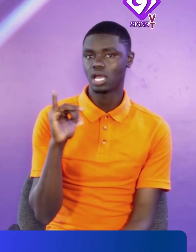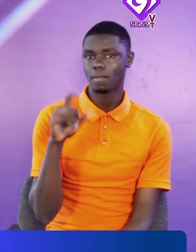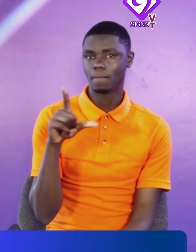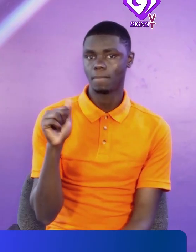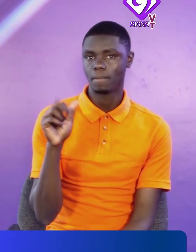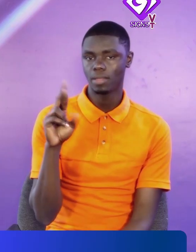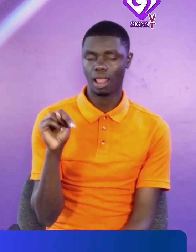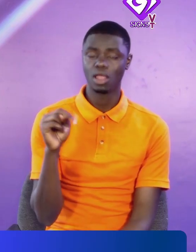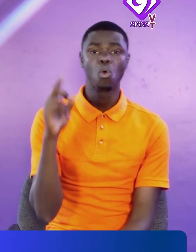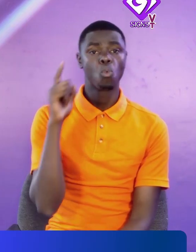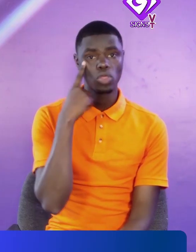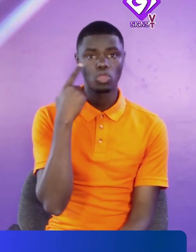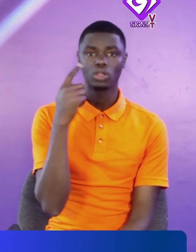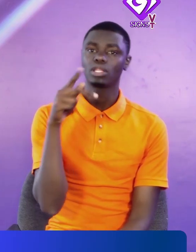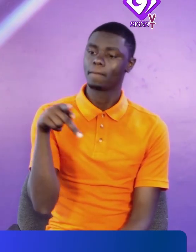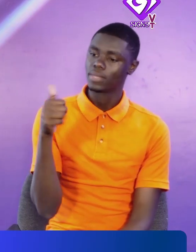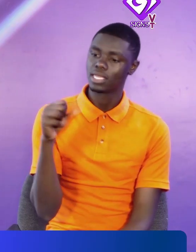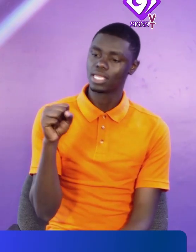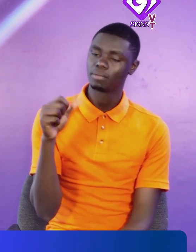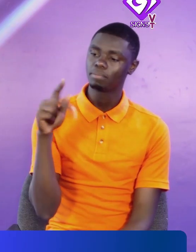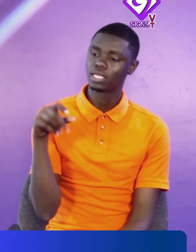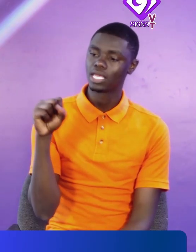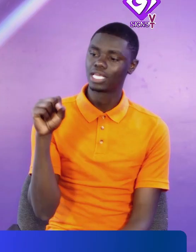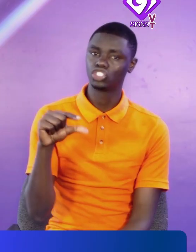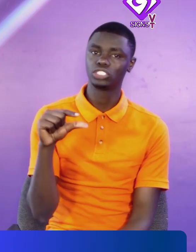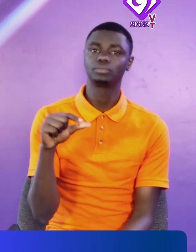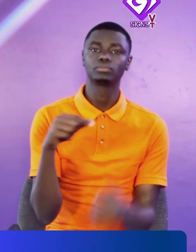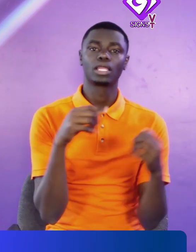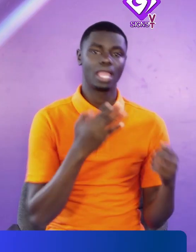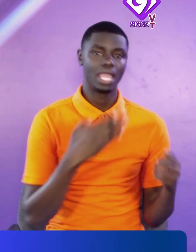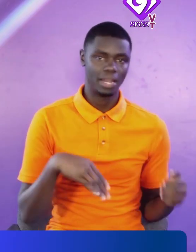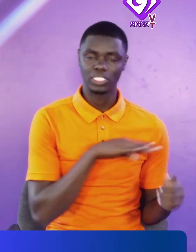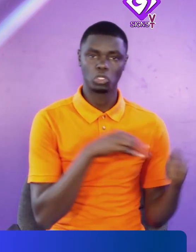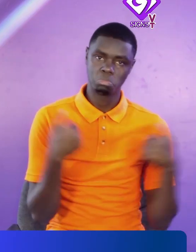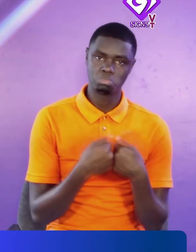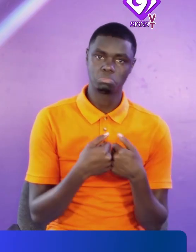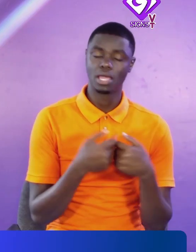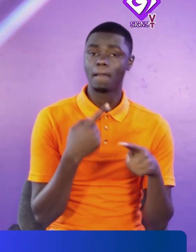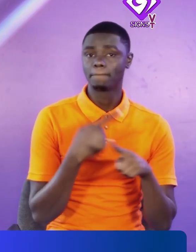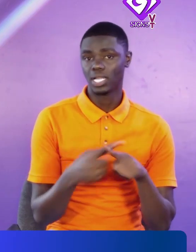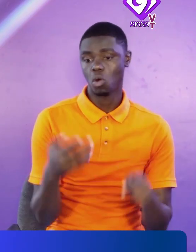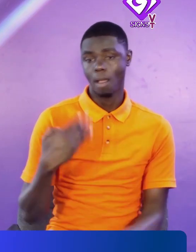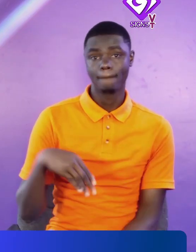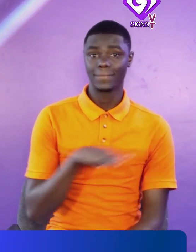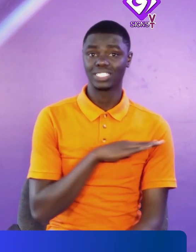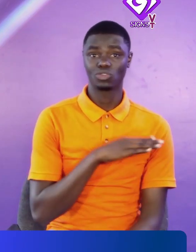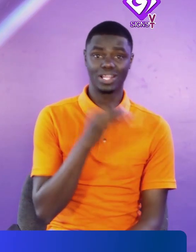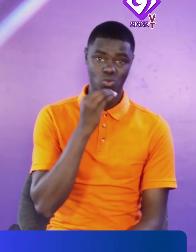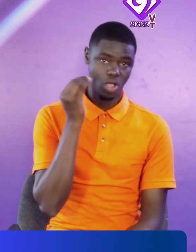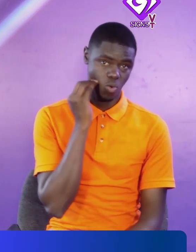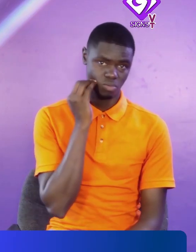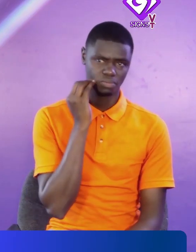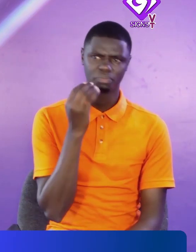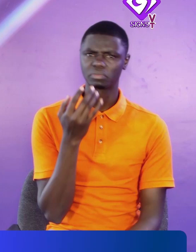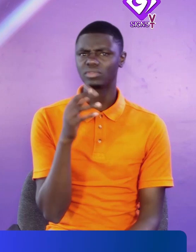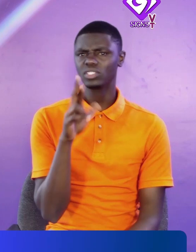PSG final, but Inter Milan knock out Barcelona. Sasa Barcelona alikuwa home, alikosa wachezaji kama Rafinha